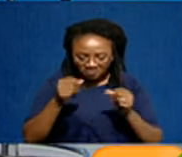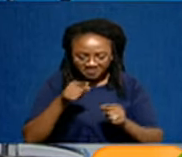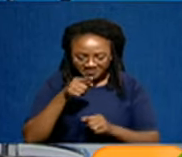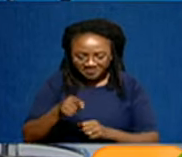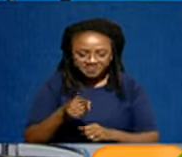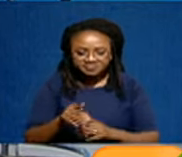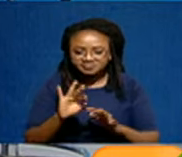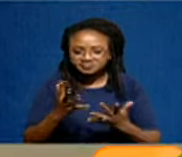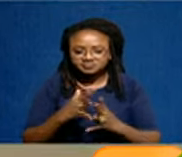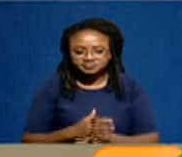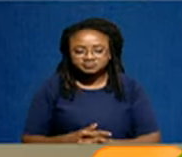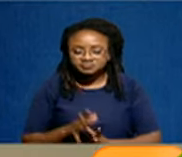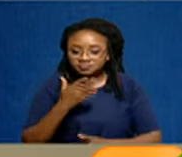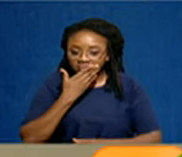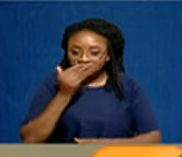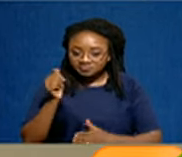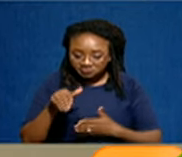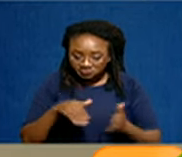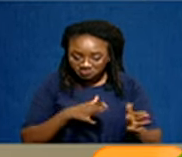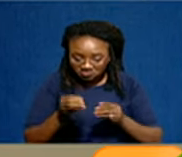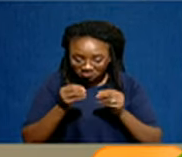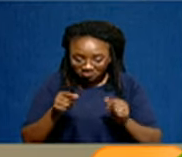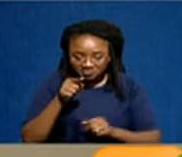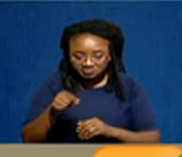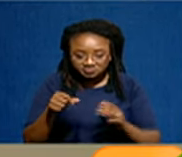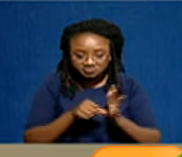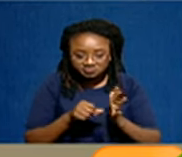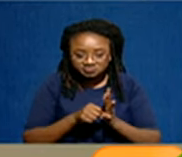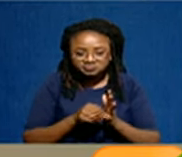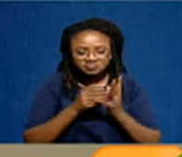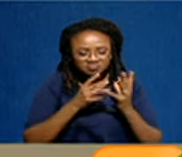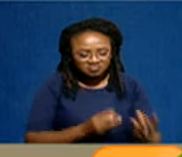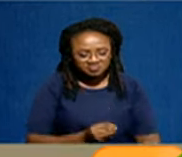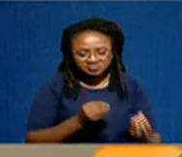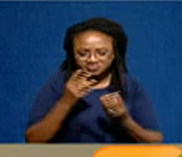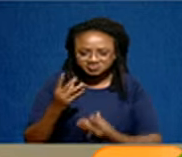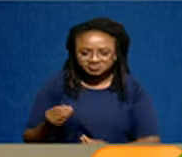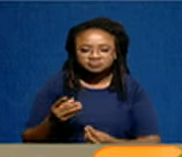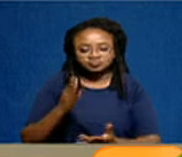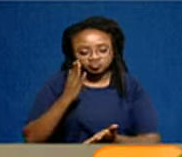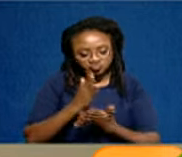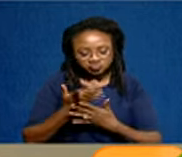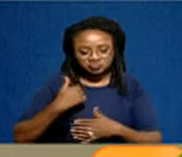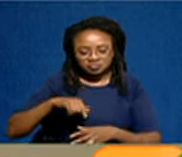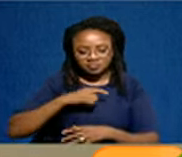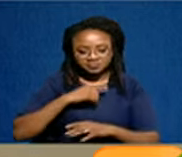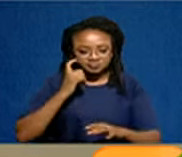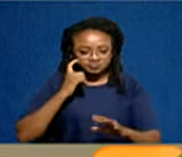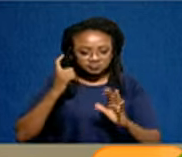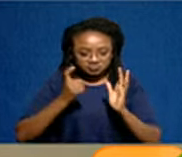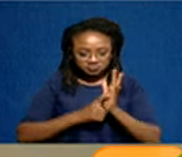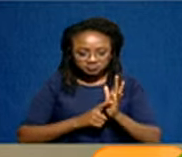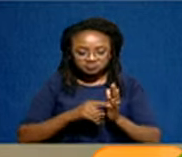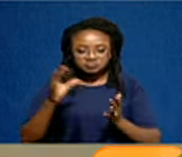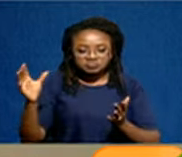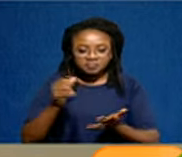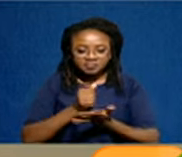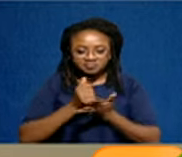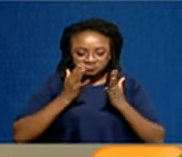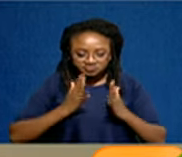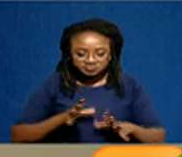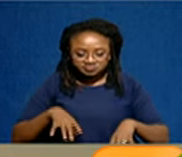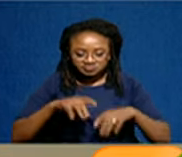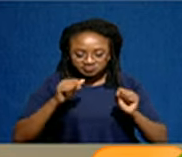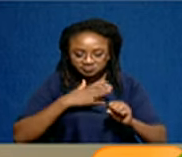way of dealing with this standoff is simple. We recognize the right of employees to join unions of